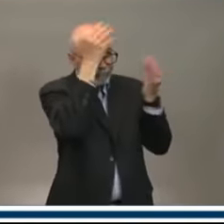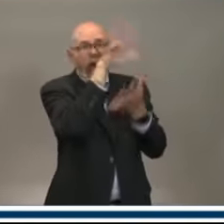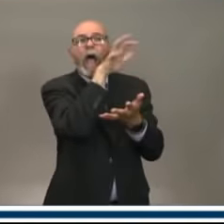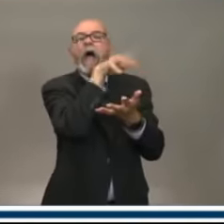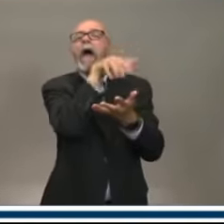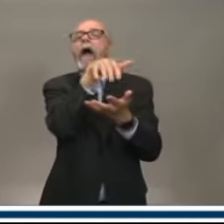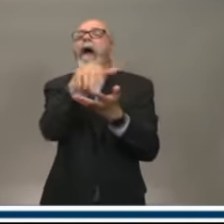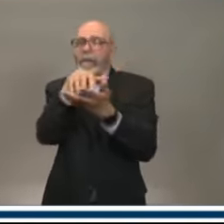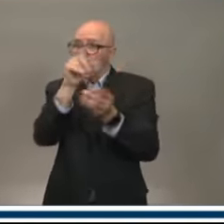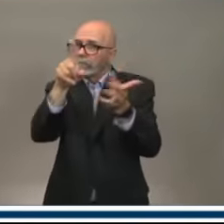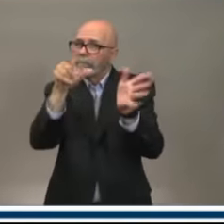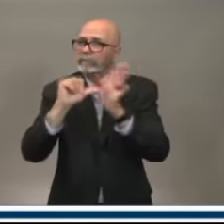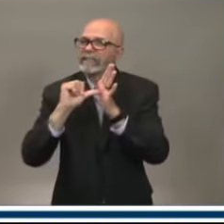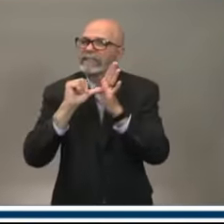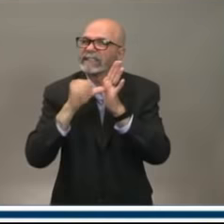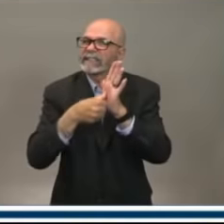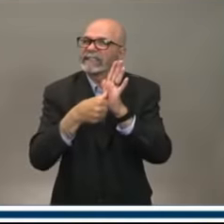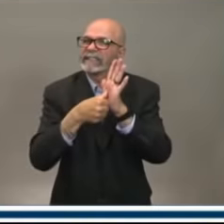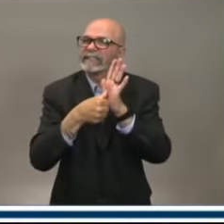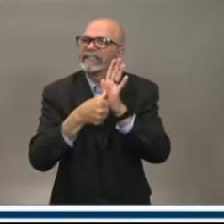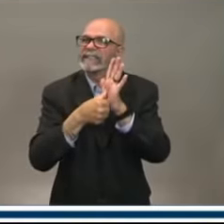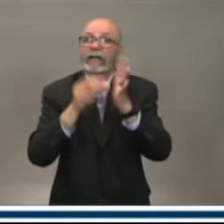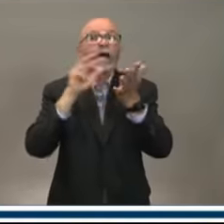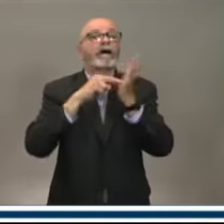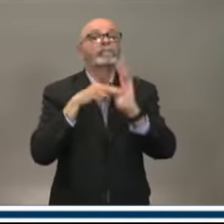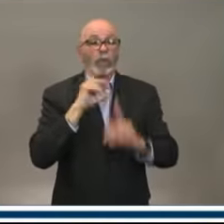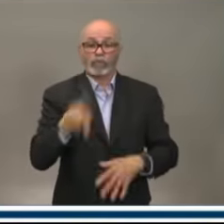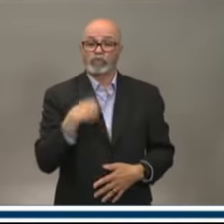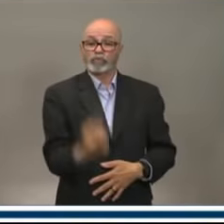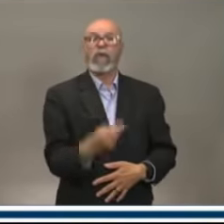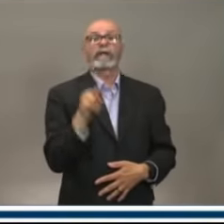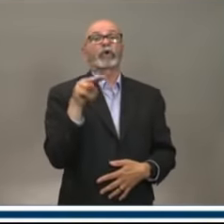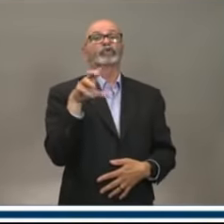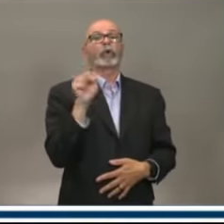is not the Nova Scotia plan to reopen.